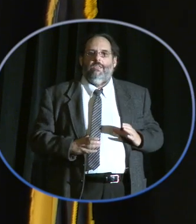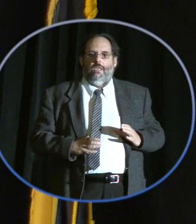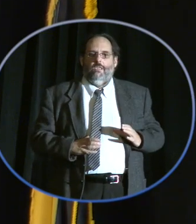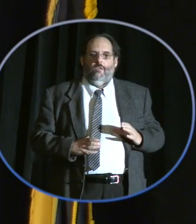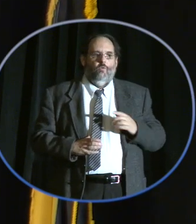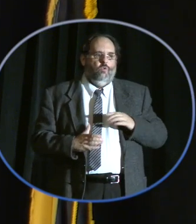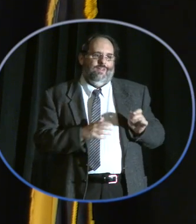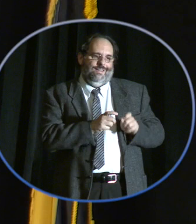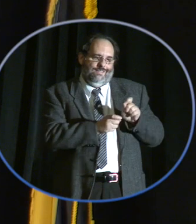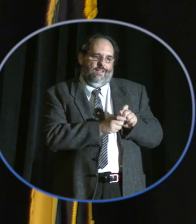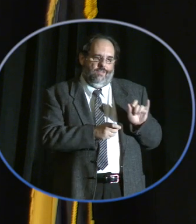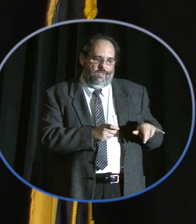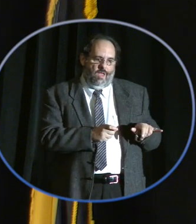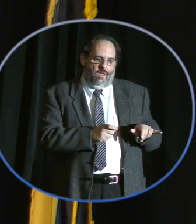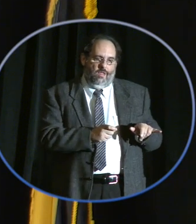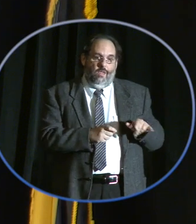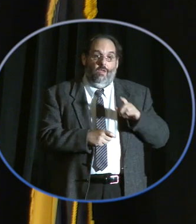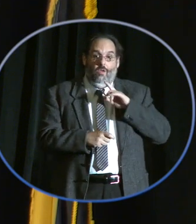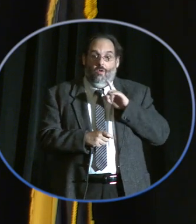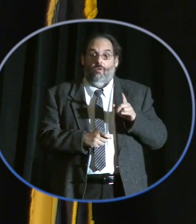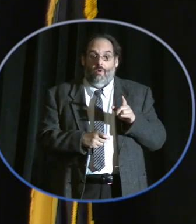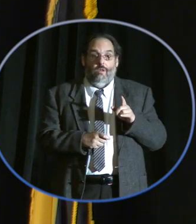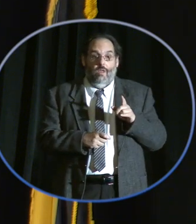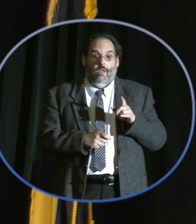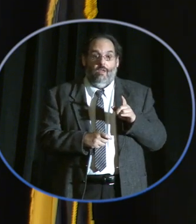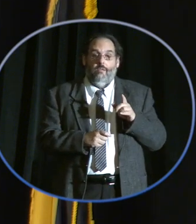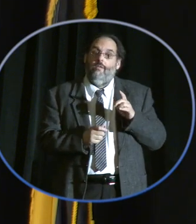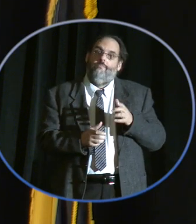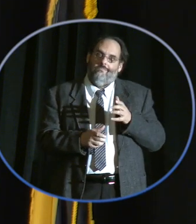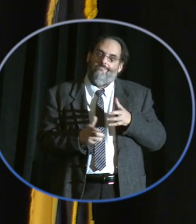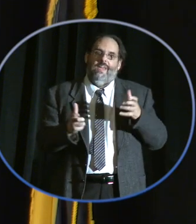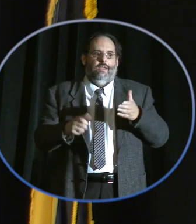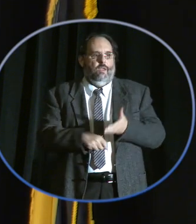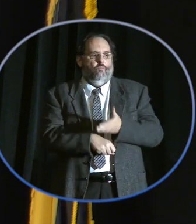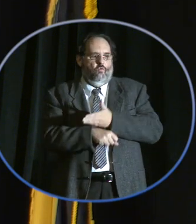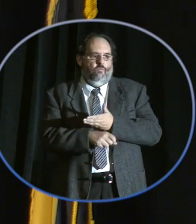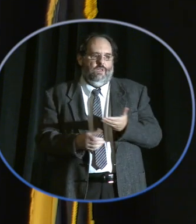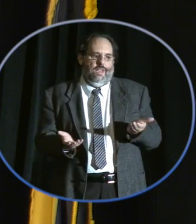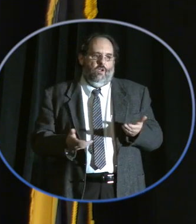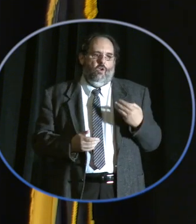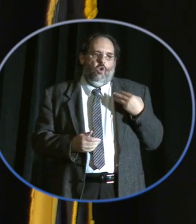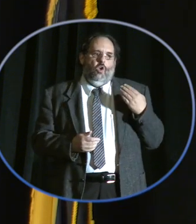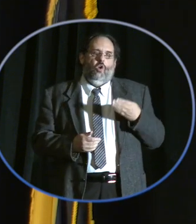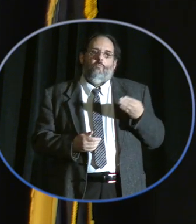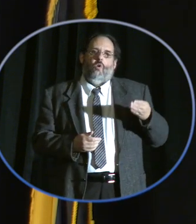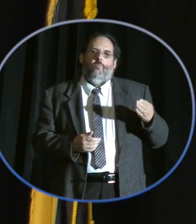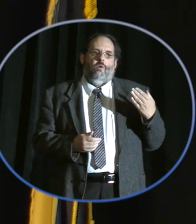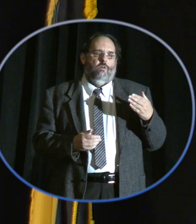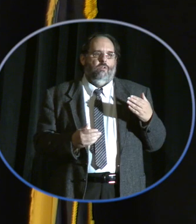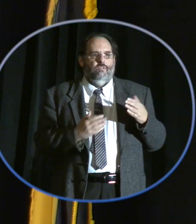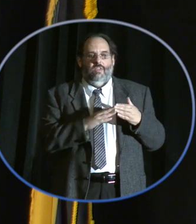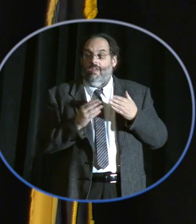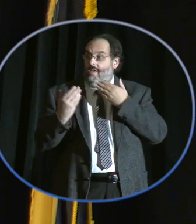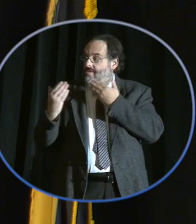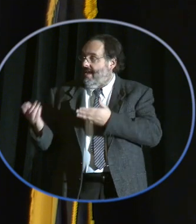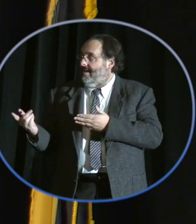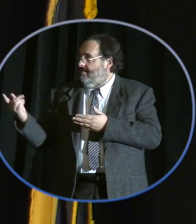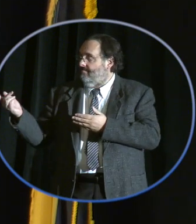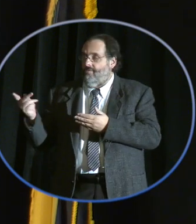We're in no small way, in a huge way, making Baltimore better. So thank you, Robin and Jason.